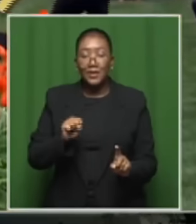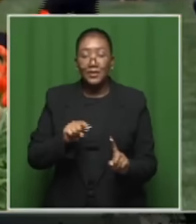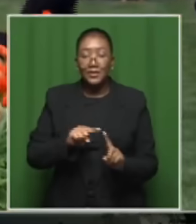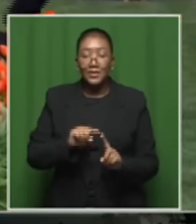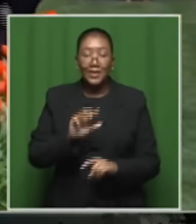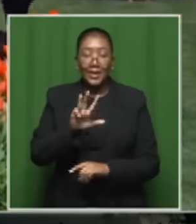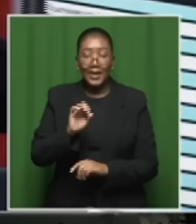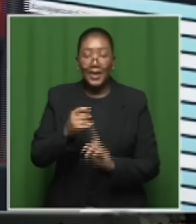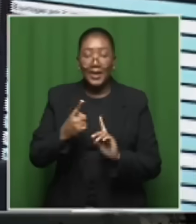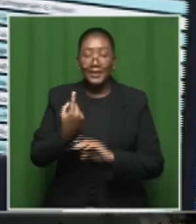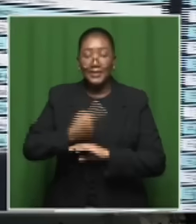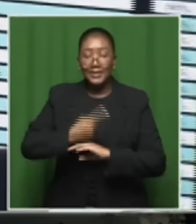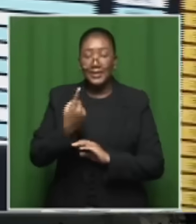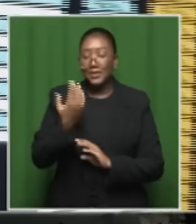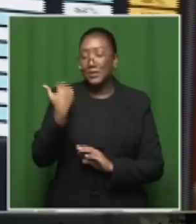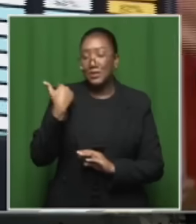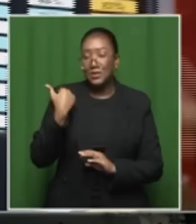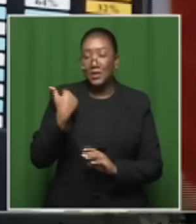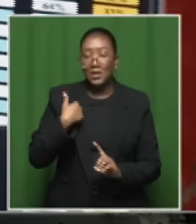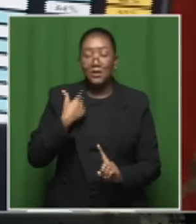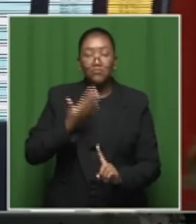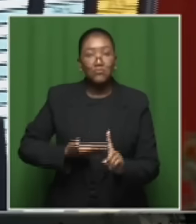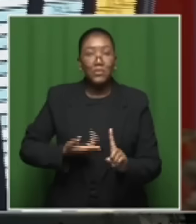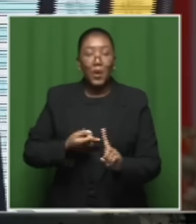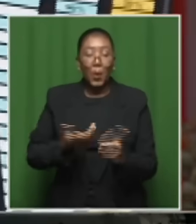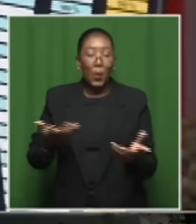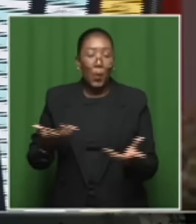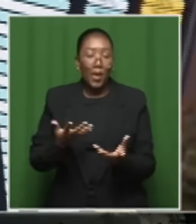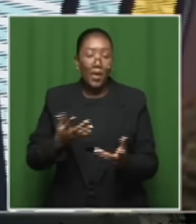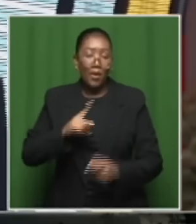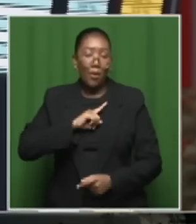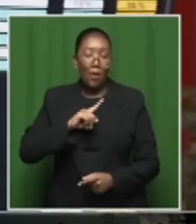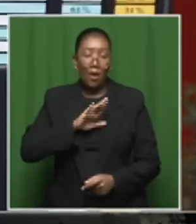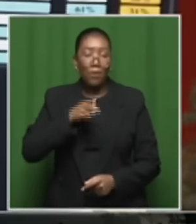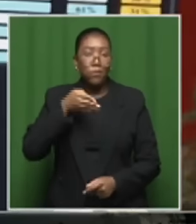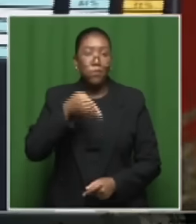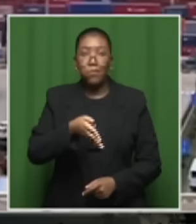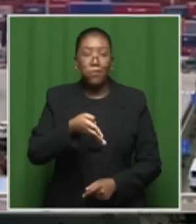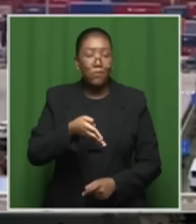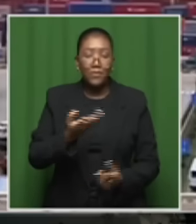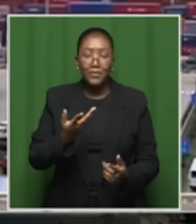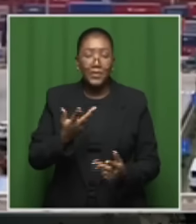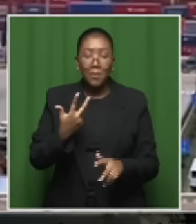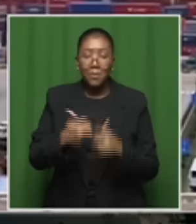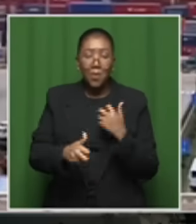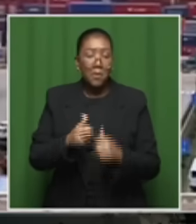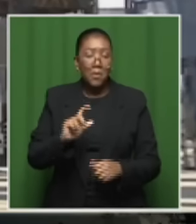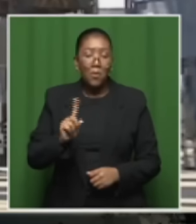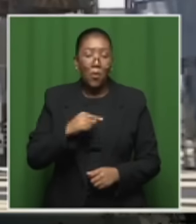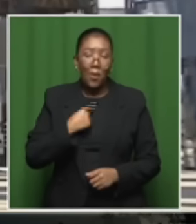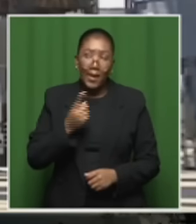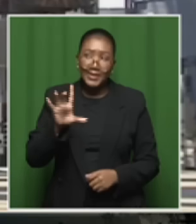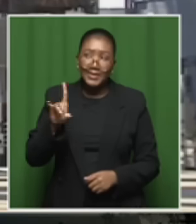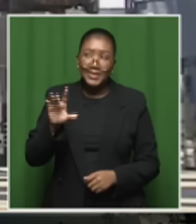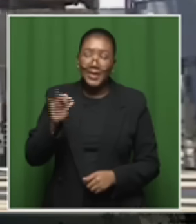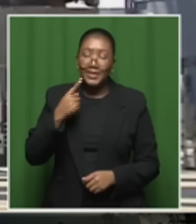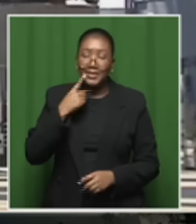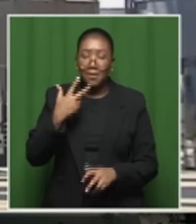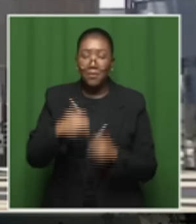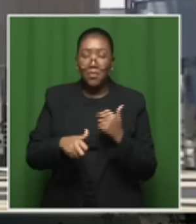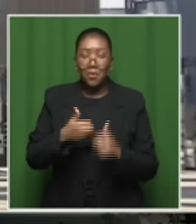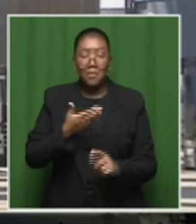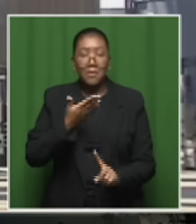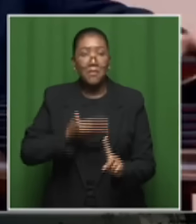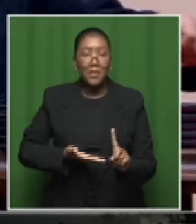what the DA are saying. Where is he? Why is he not there? Is there a problem? They're flagging this as a problem, but they're also bringing into